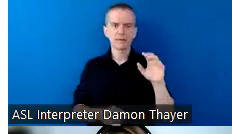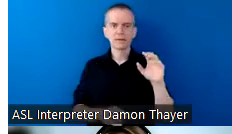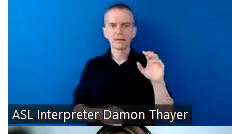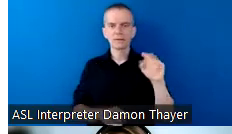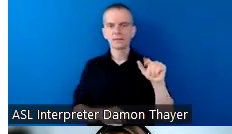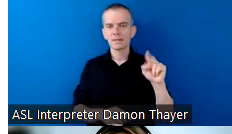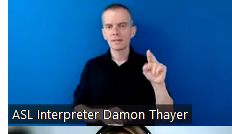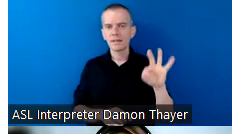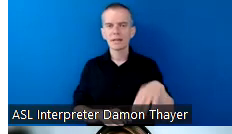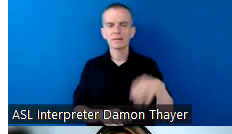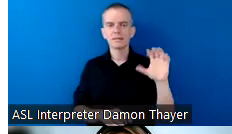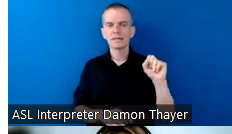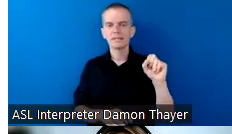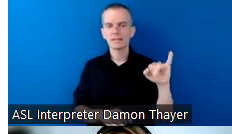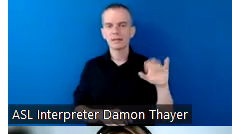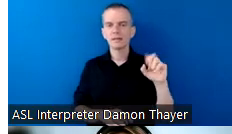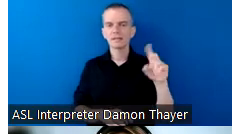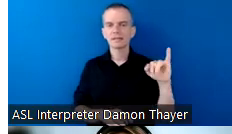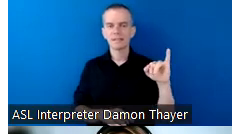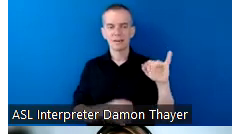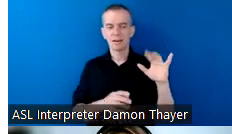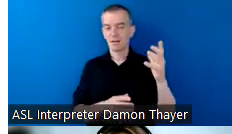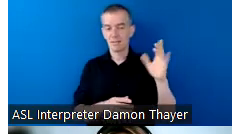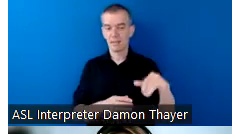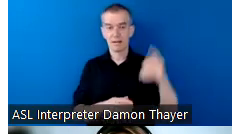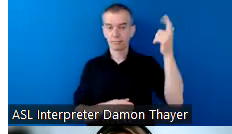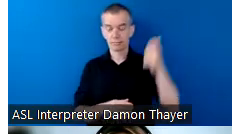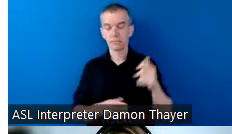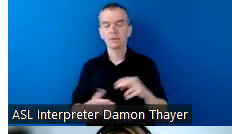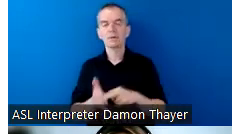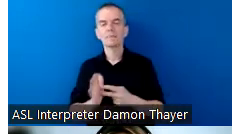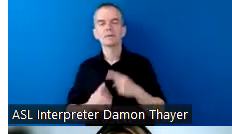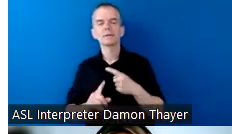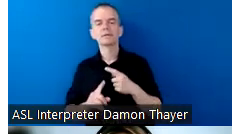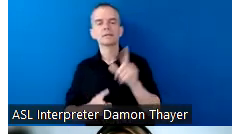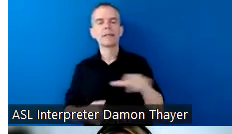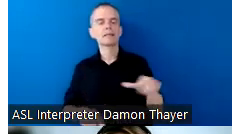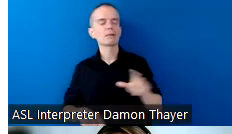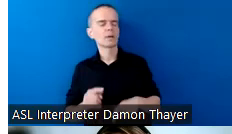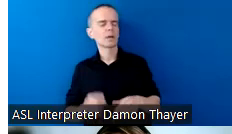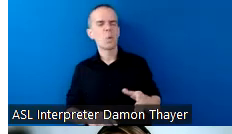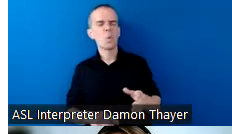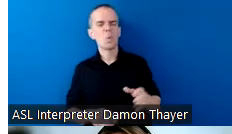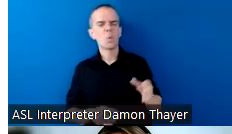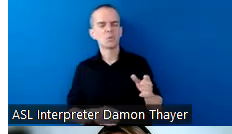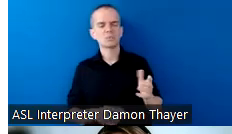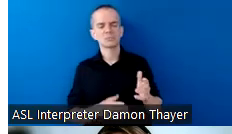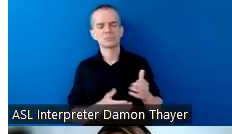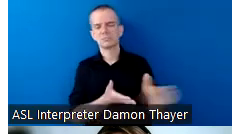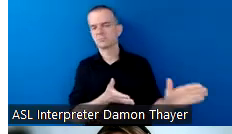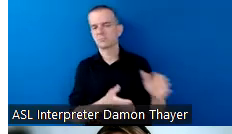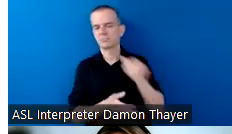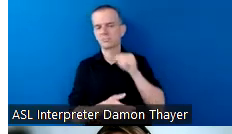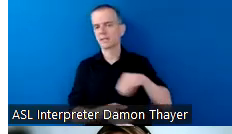or Social Security disability income. That means housing providers shouldn't be saying, oh no, you know, I'm not going to count those kinds of income